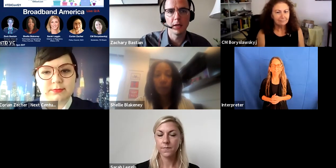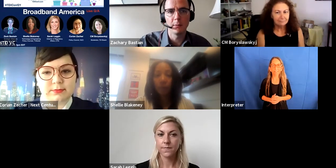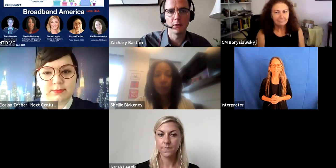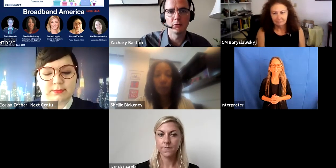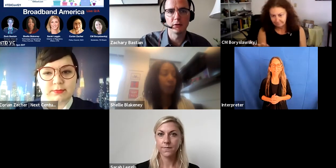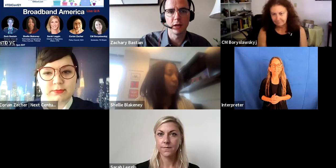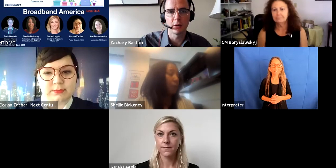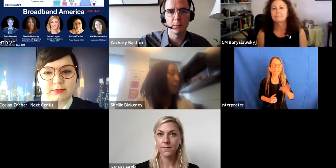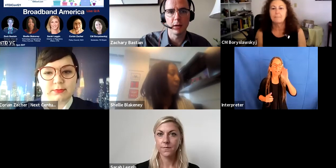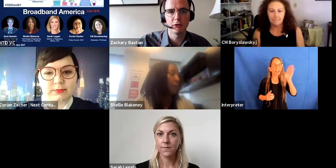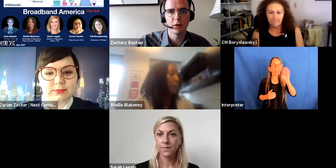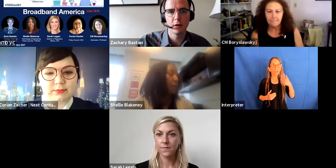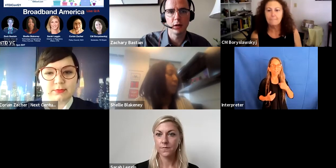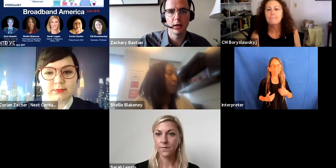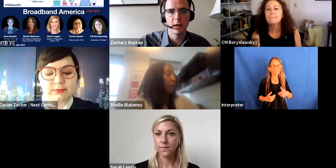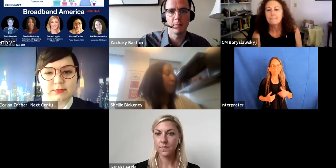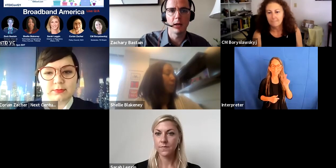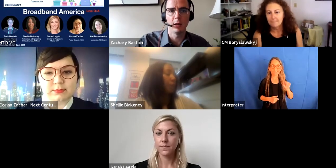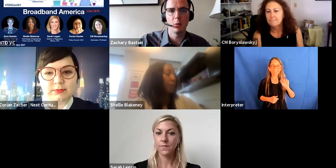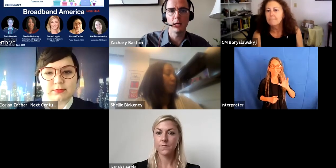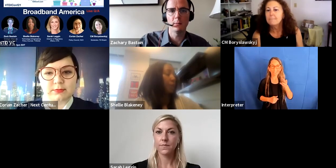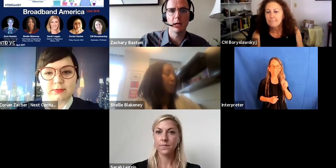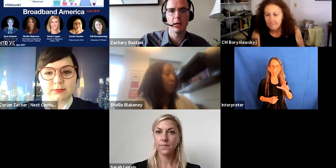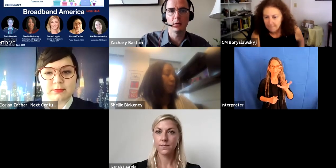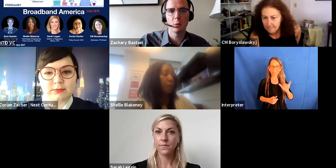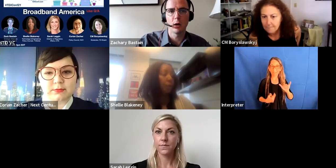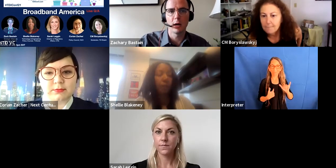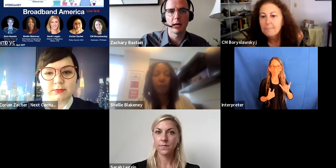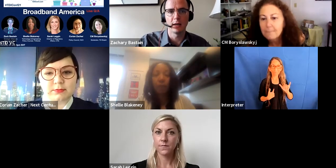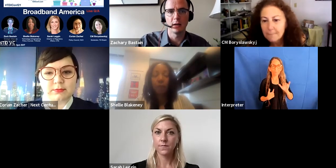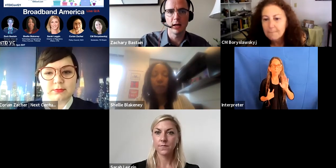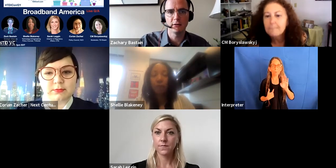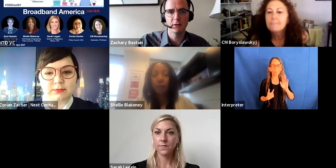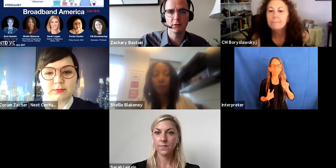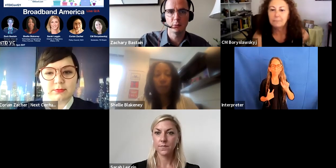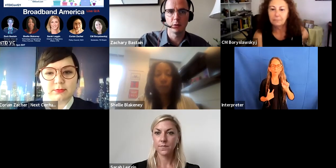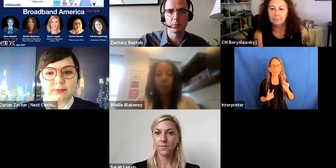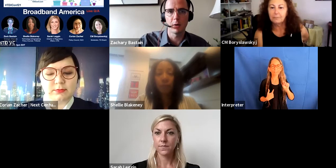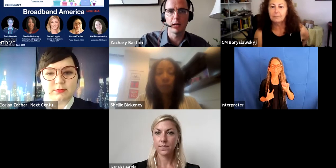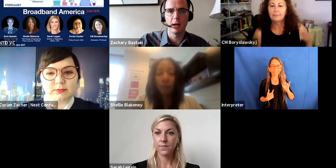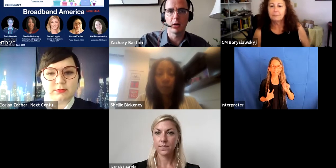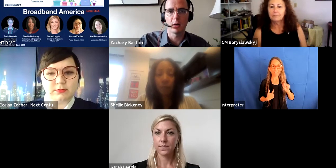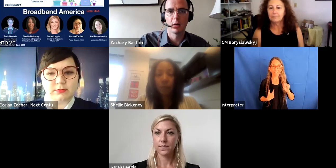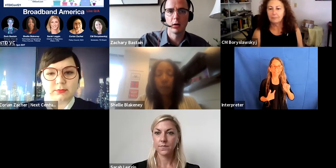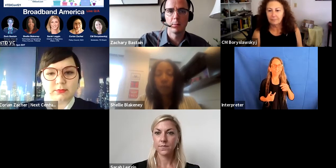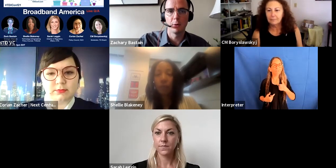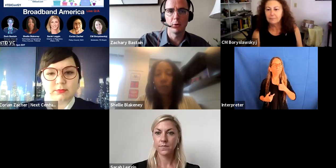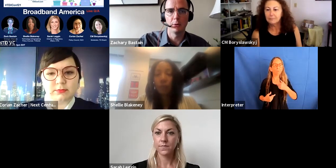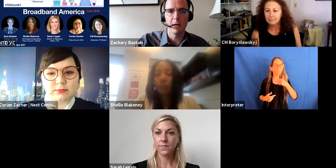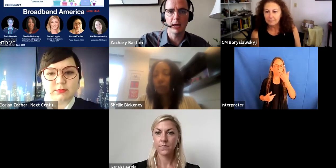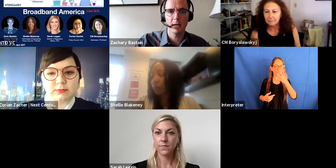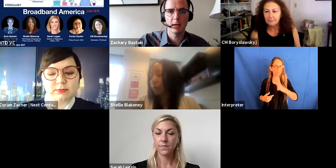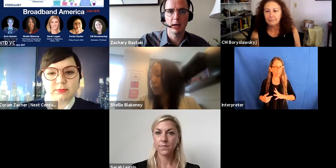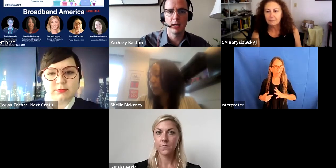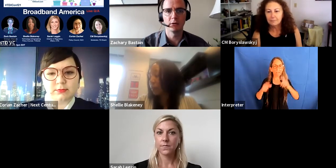Hello, my name is Zachary Bastian. I am a white man wearing glasses with brown hair